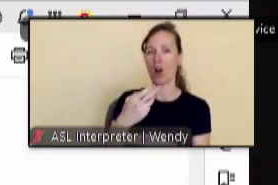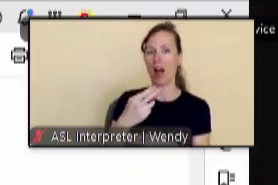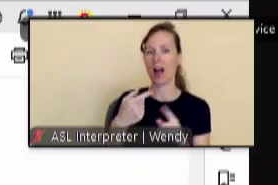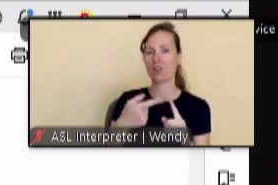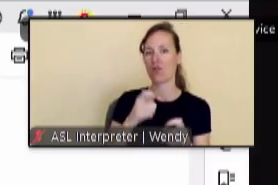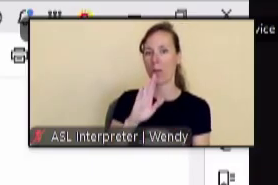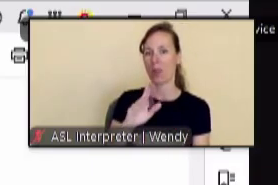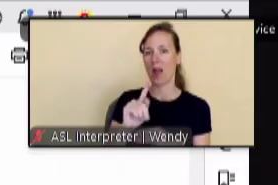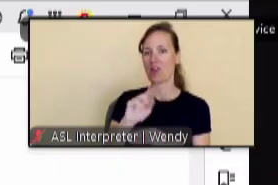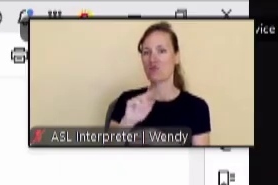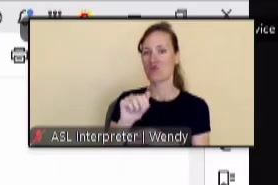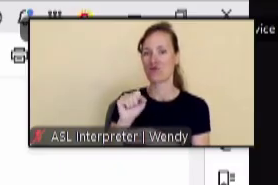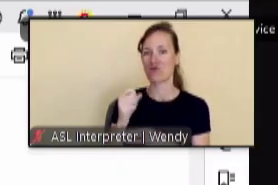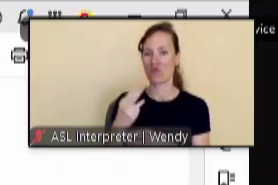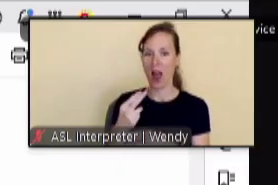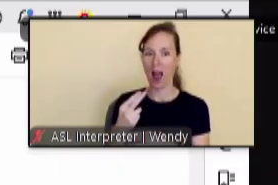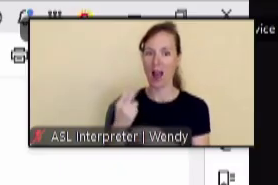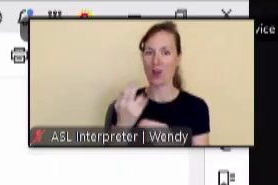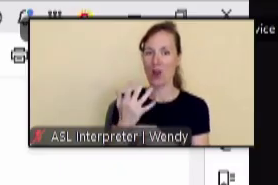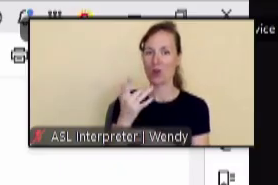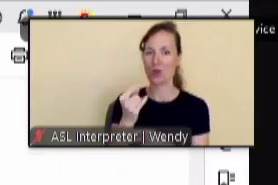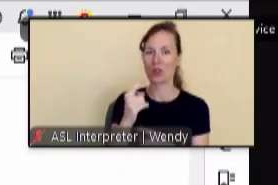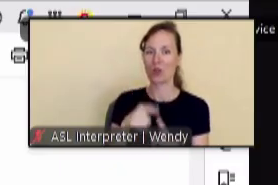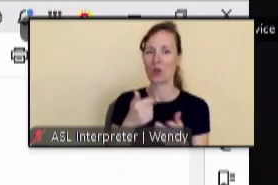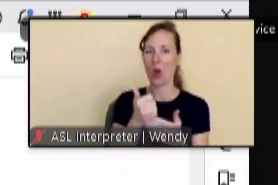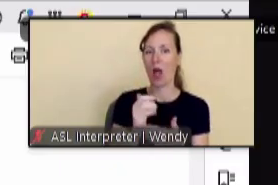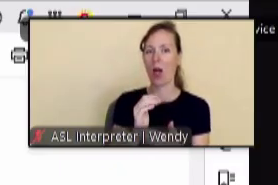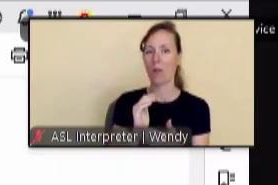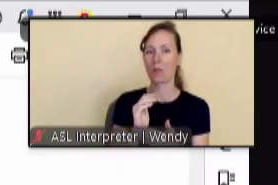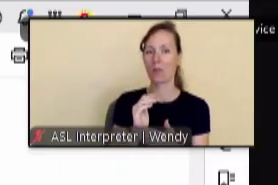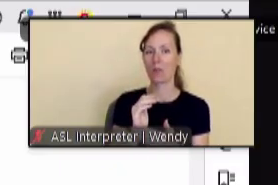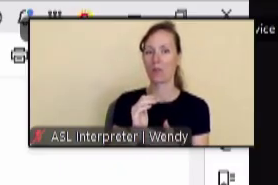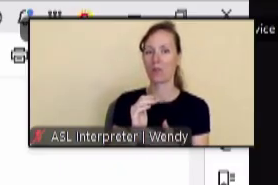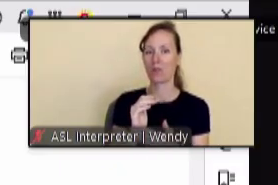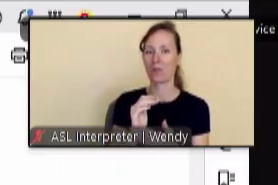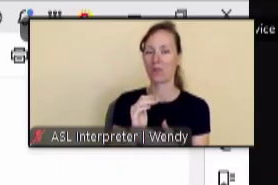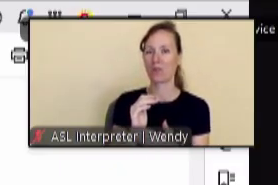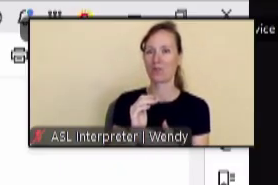it, gold? To help make the